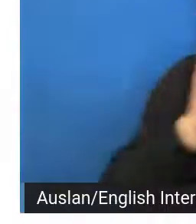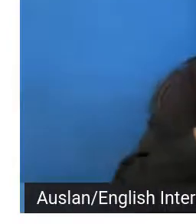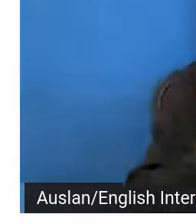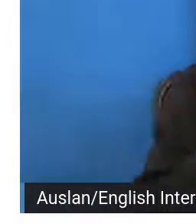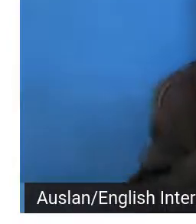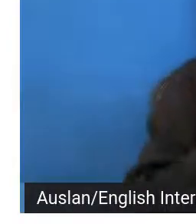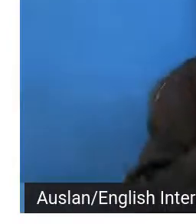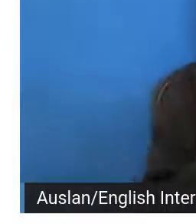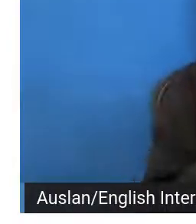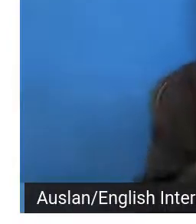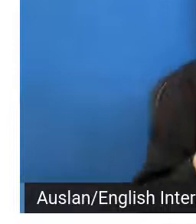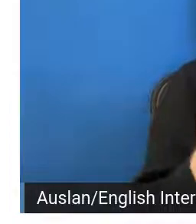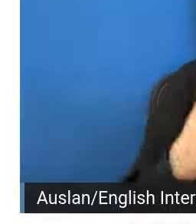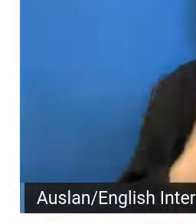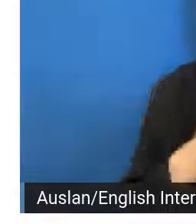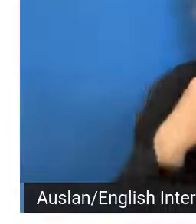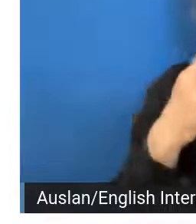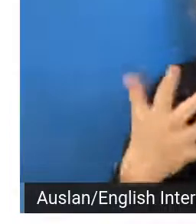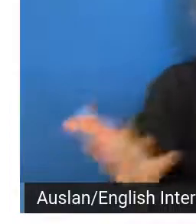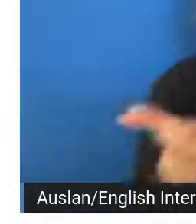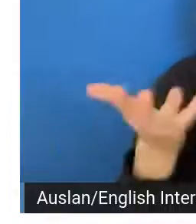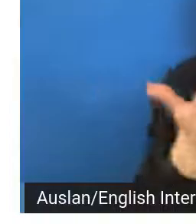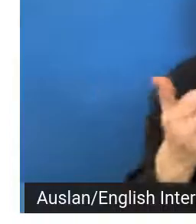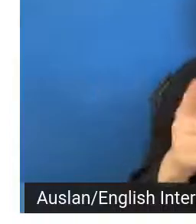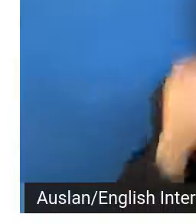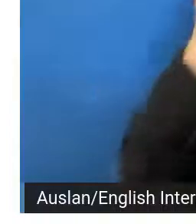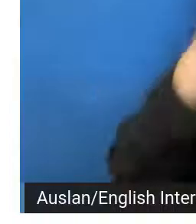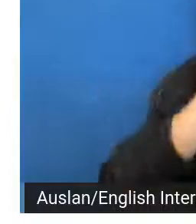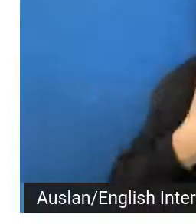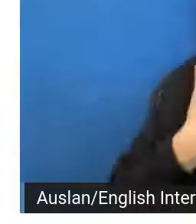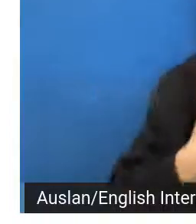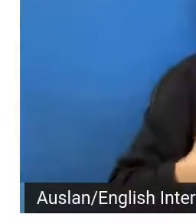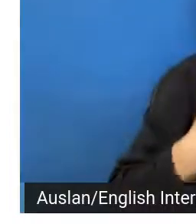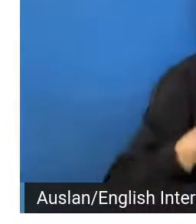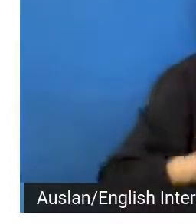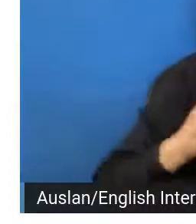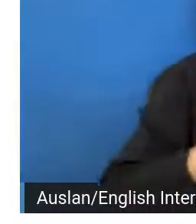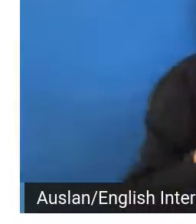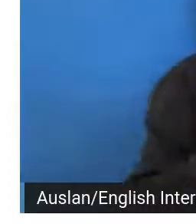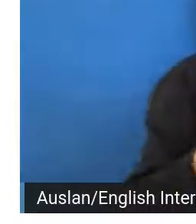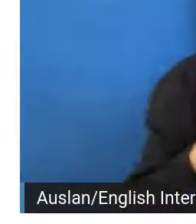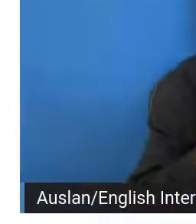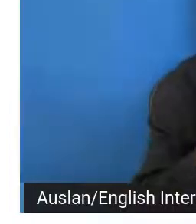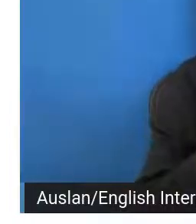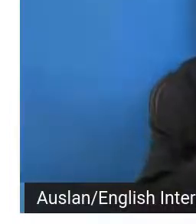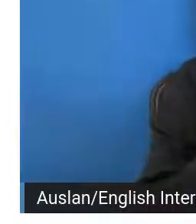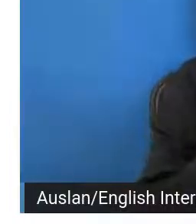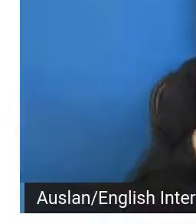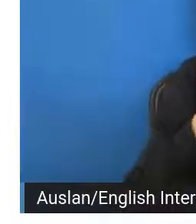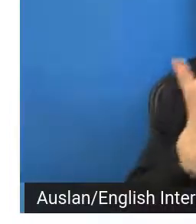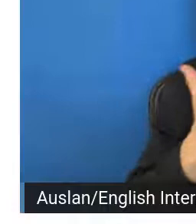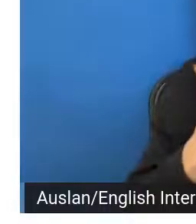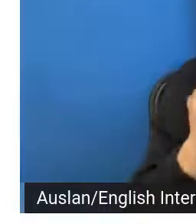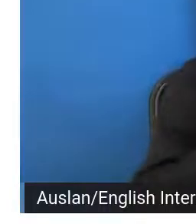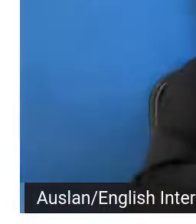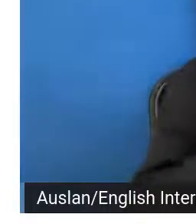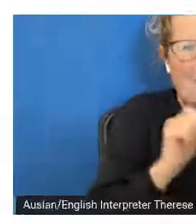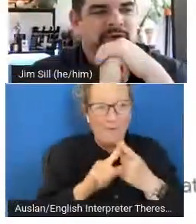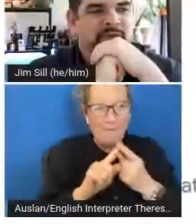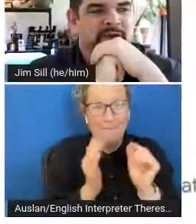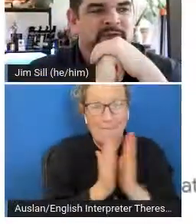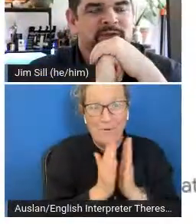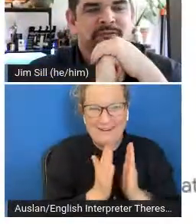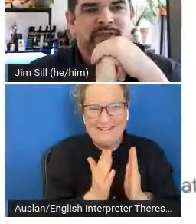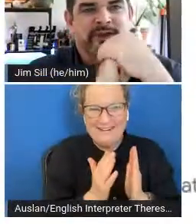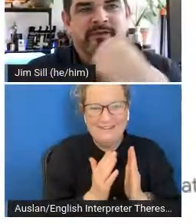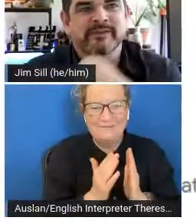I'm excited now by sites, right? So I was just saying, let me just put my Chromebook in. I tell you